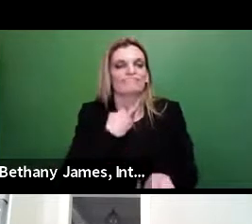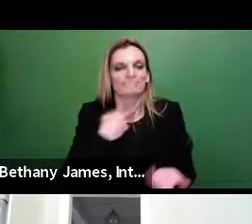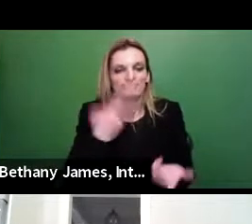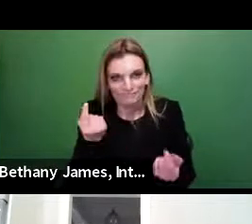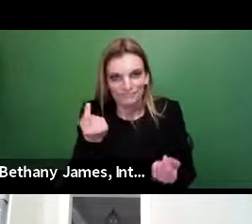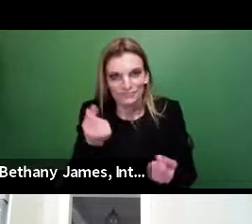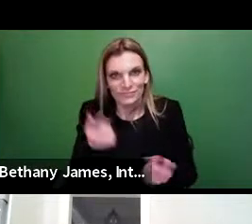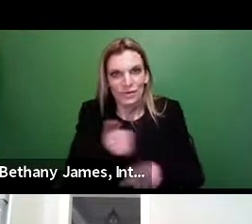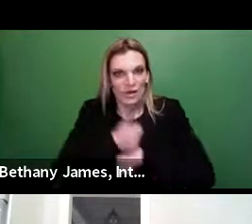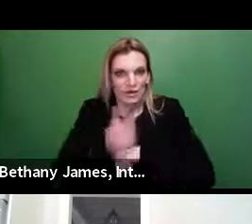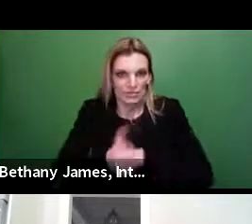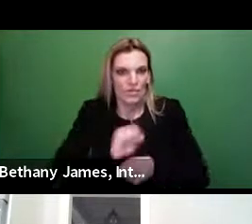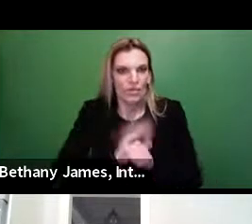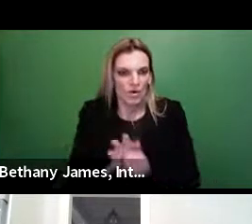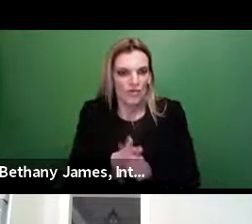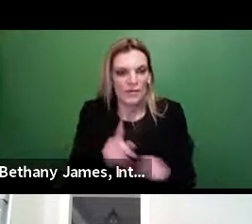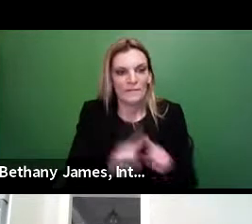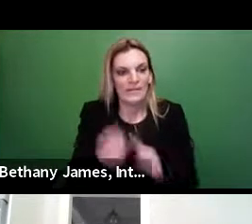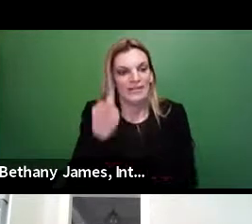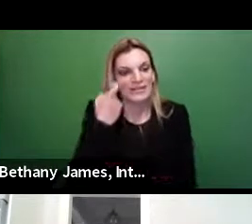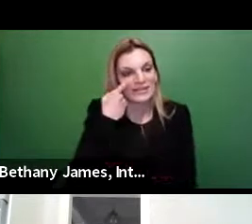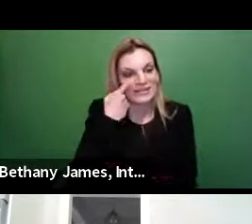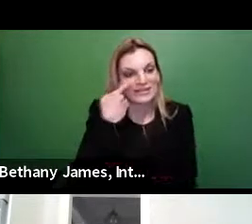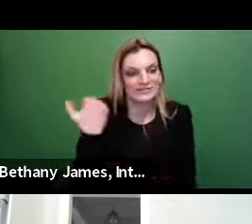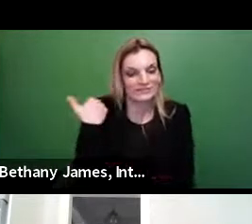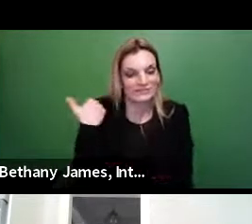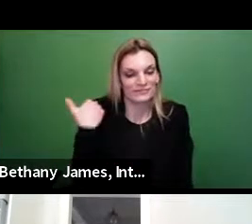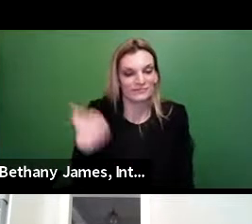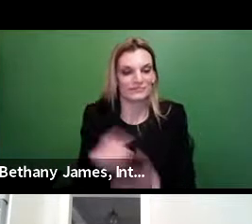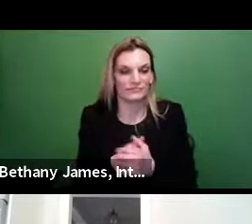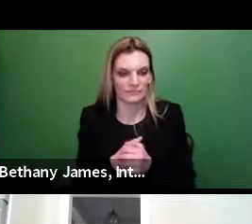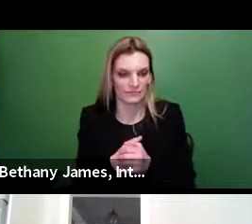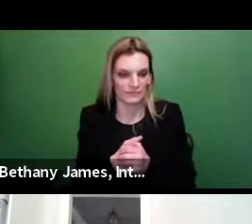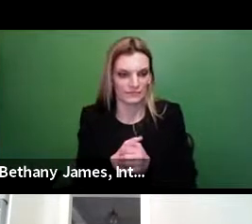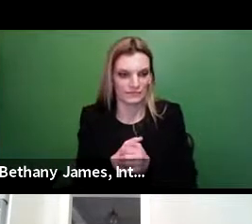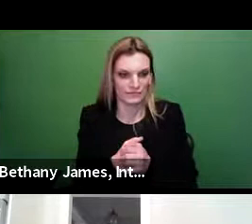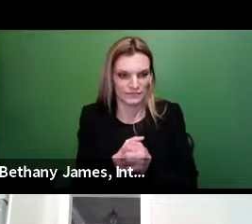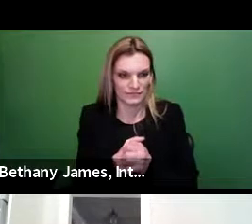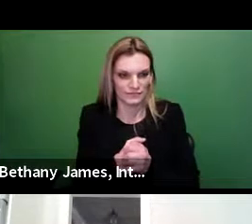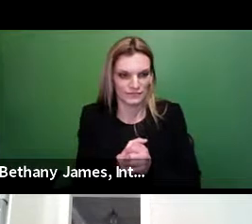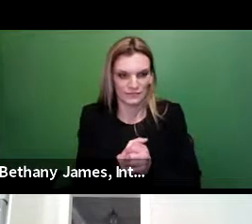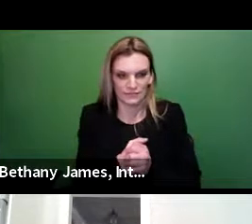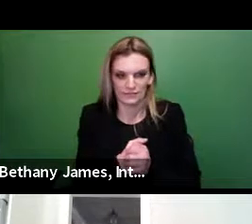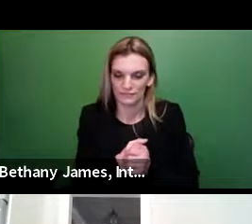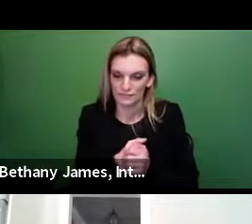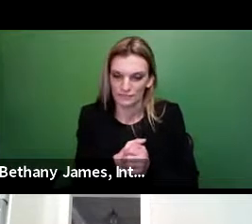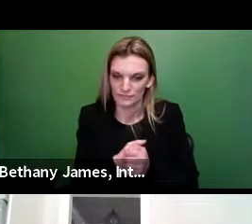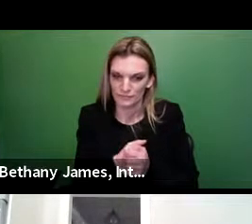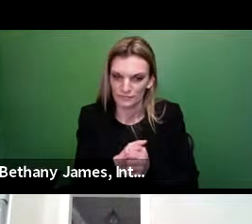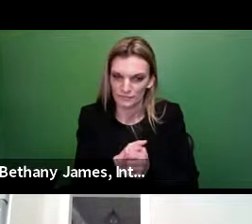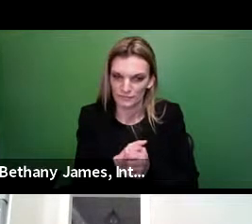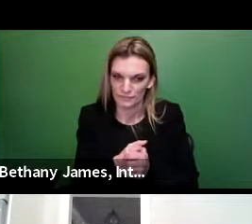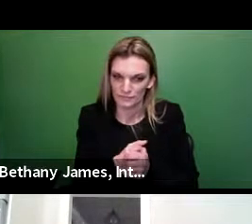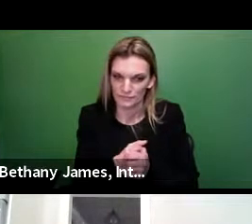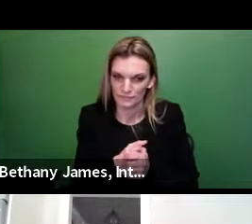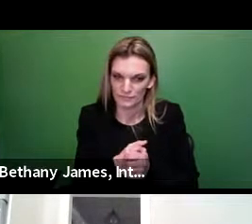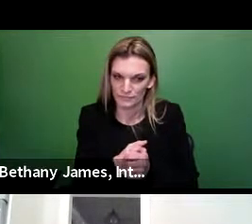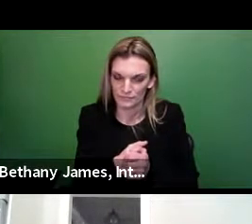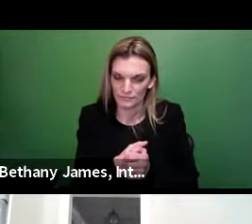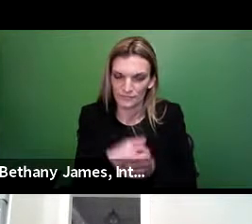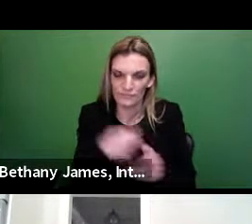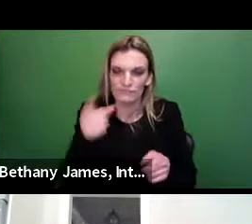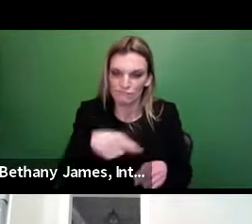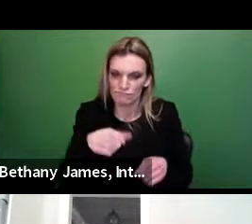COVID-19. Most recently, the $260,000 that was committed by various partners has been